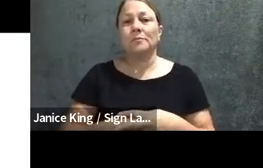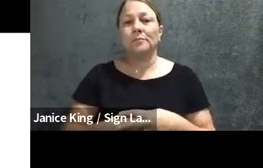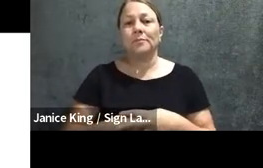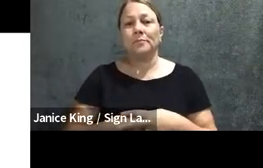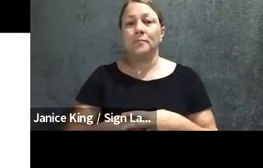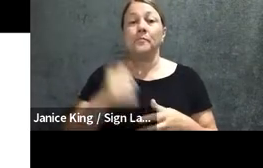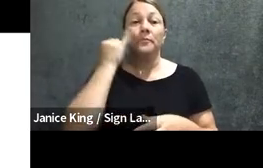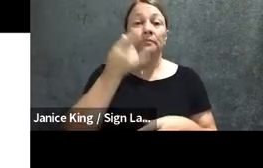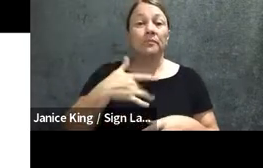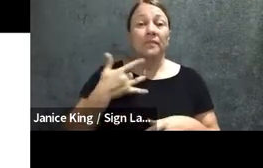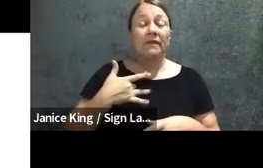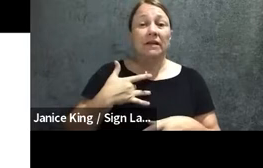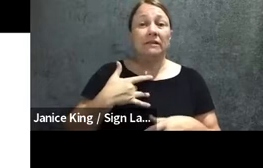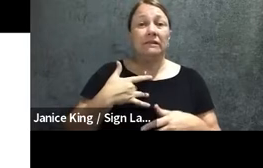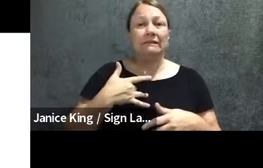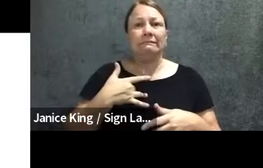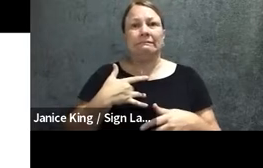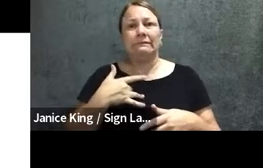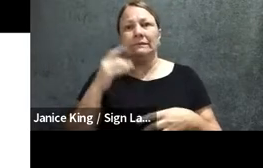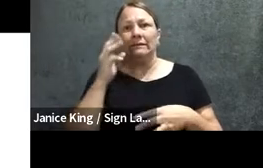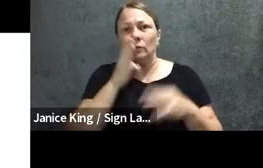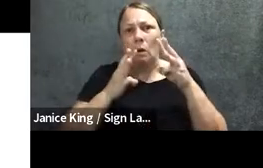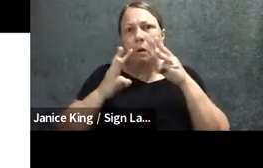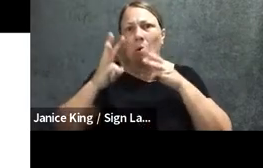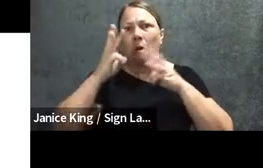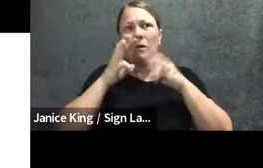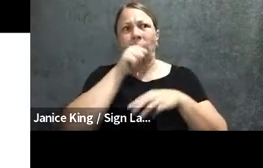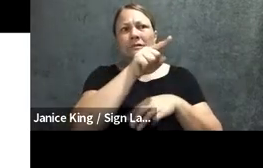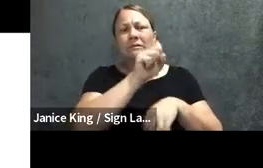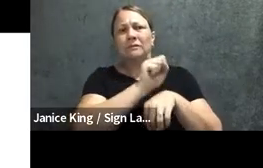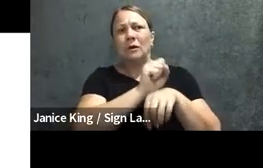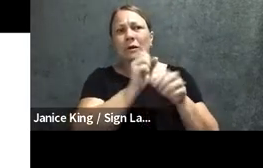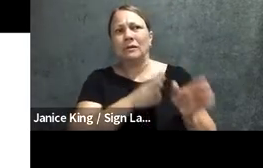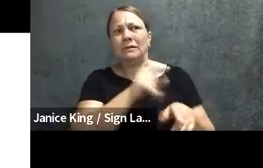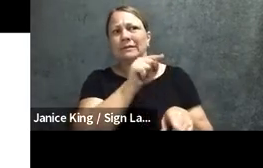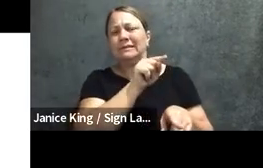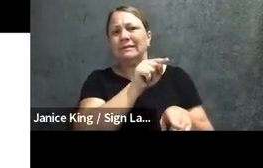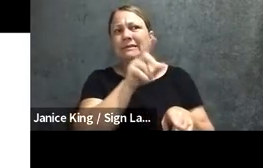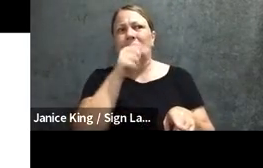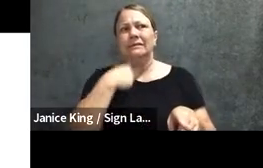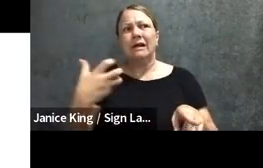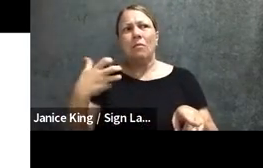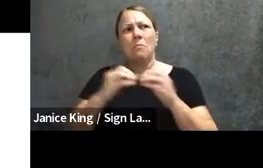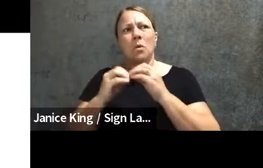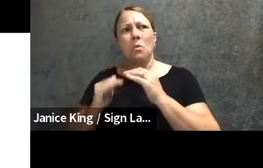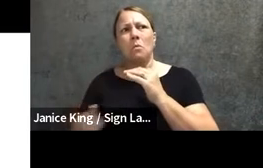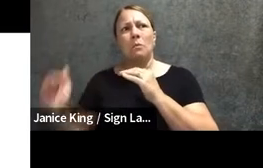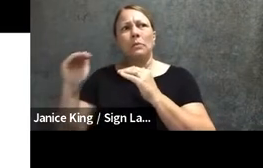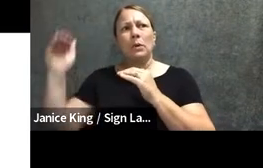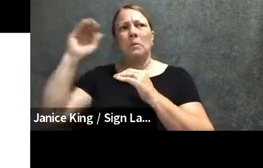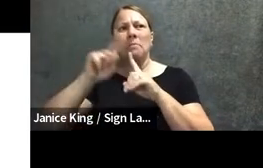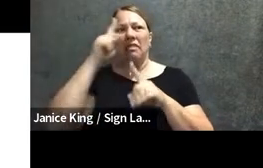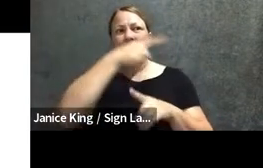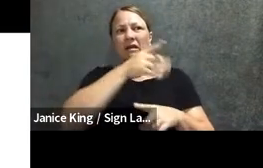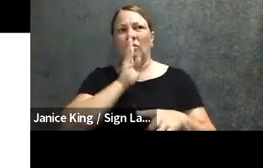If you're worried about something a coworker or a supervisor did, or if you want to be considered for a promotion or a new job that is open, put